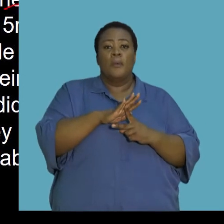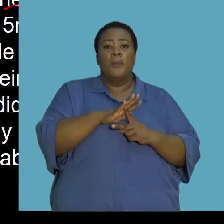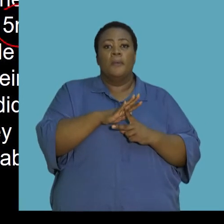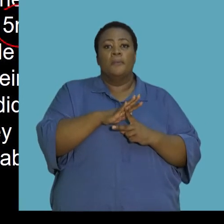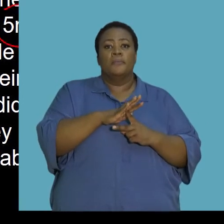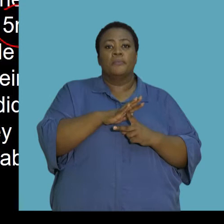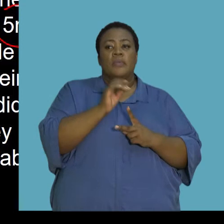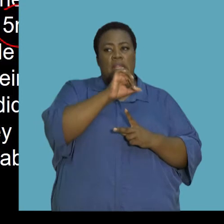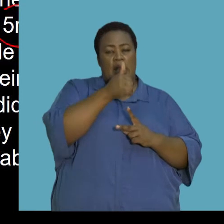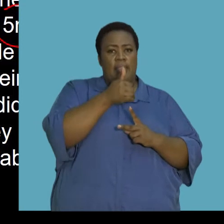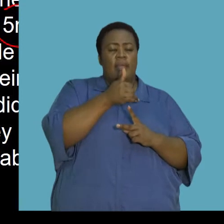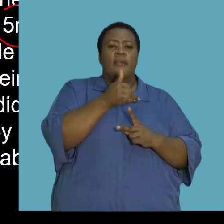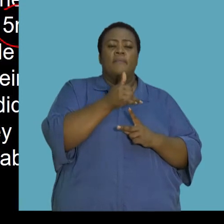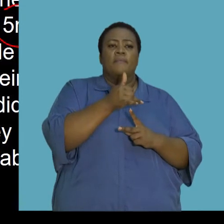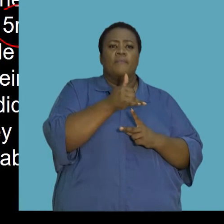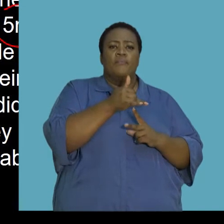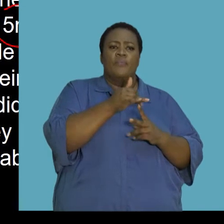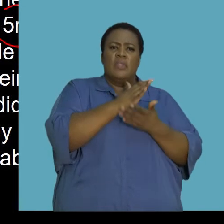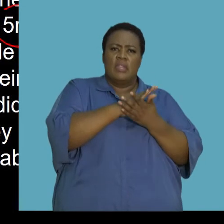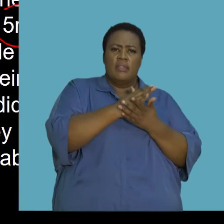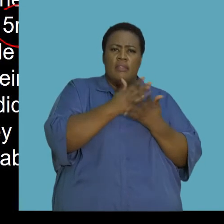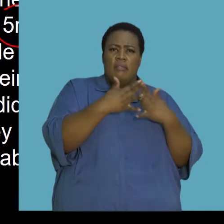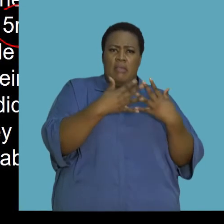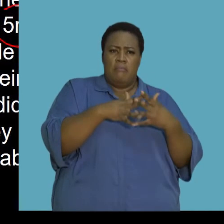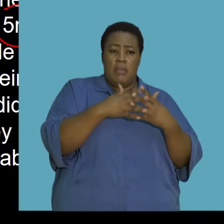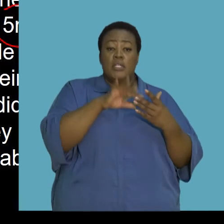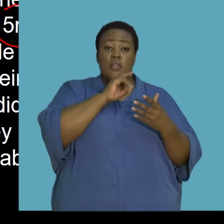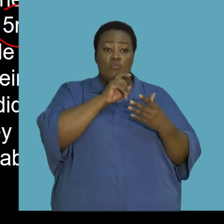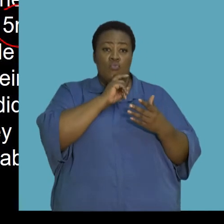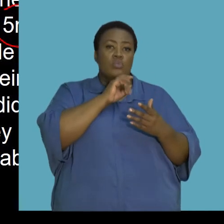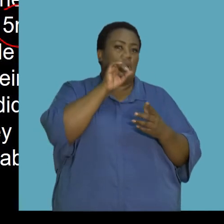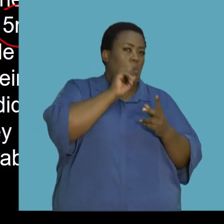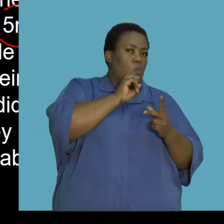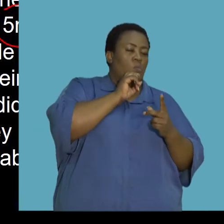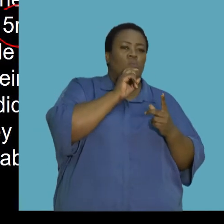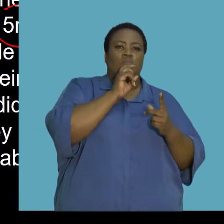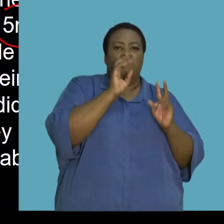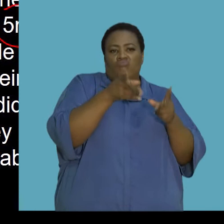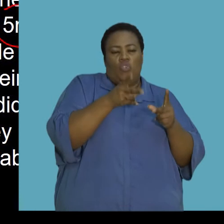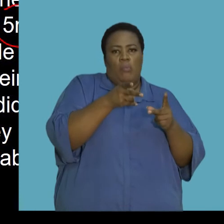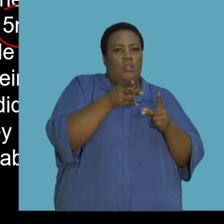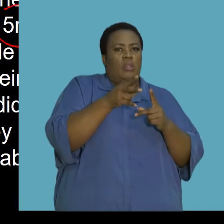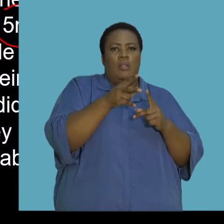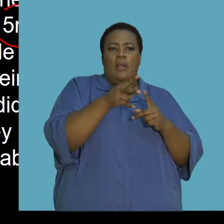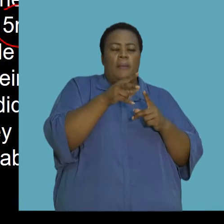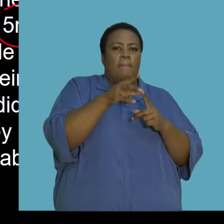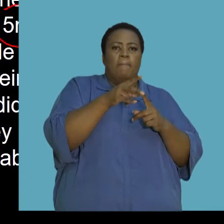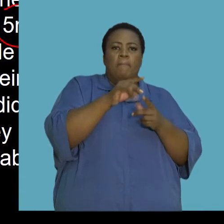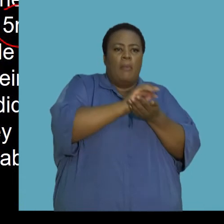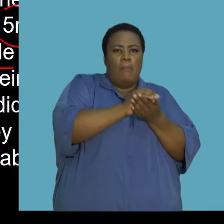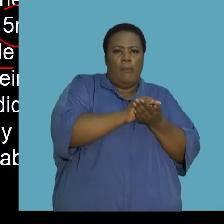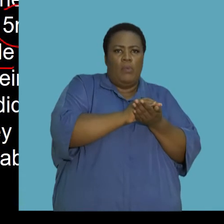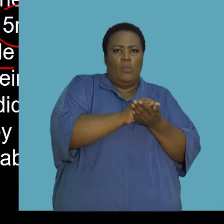was made of 5 ml of water. So it was mixed with 5 ml of that and water. The other was made with 5 ml of